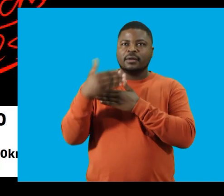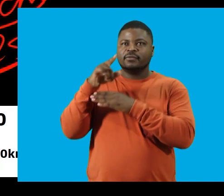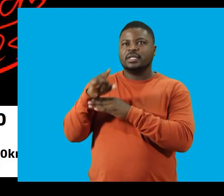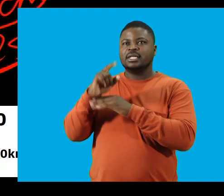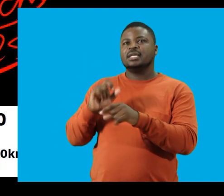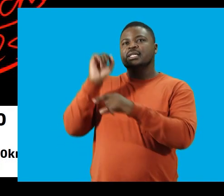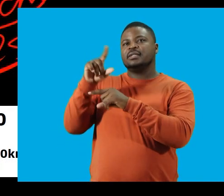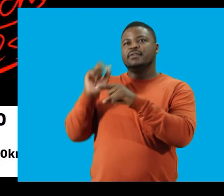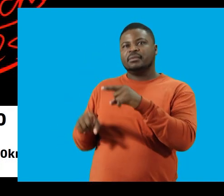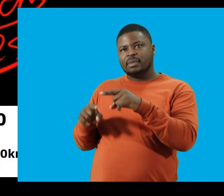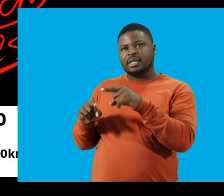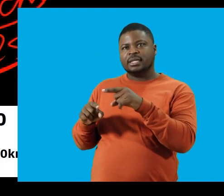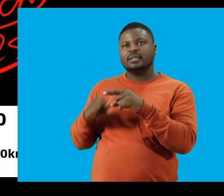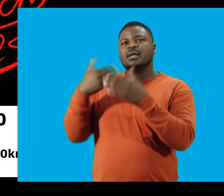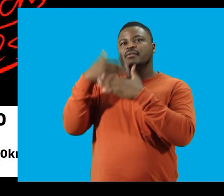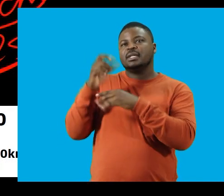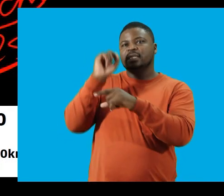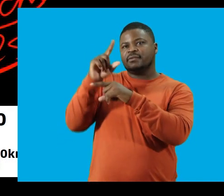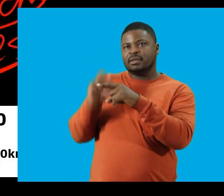You will divide by the scale.